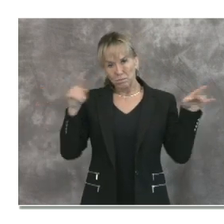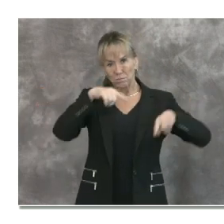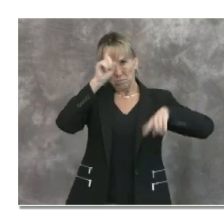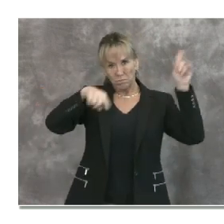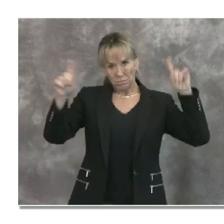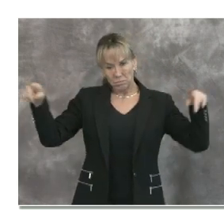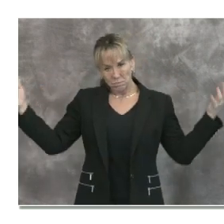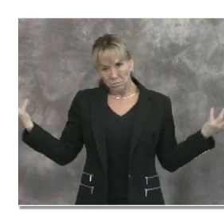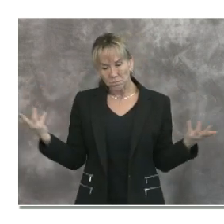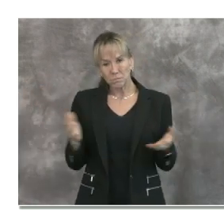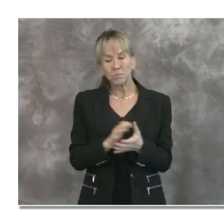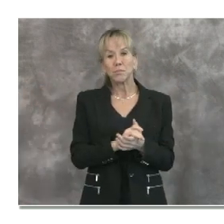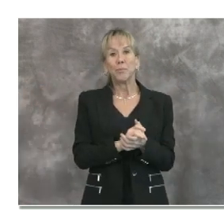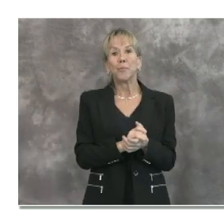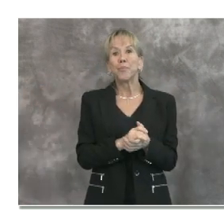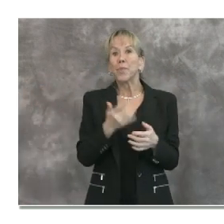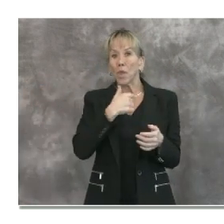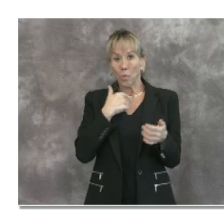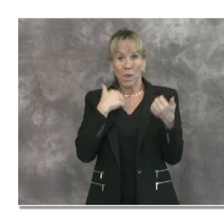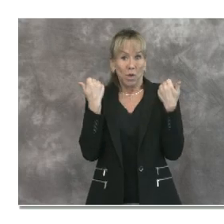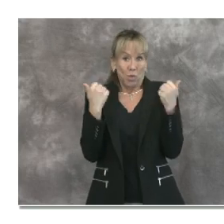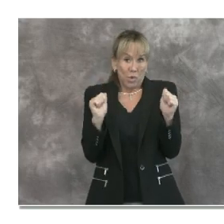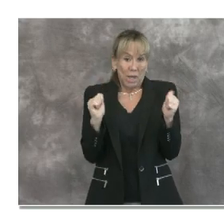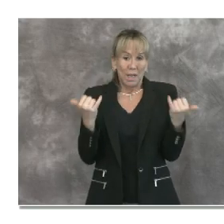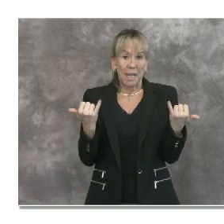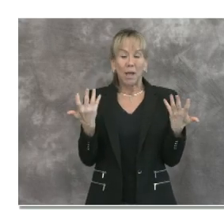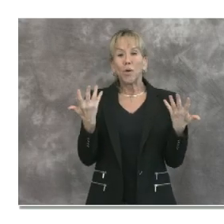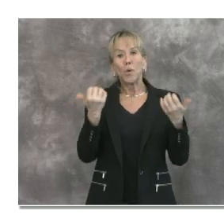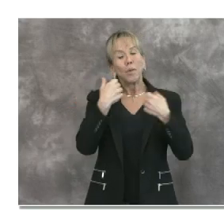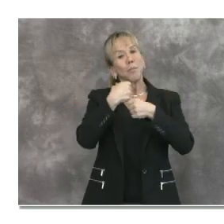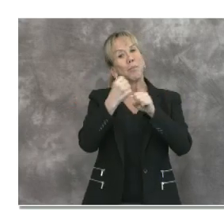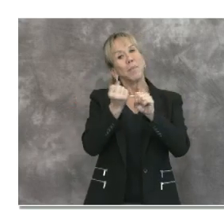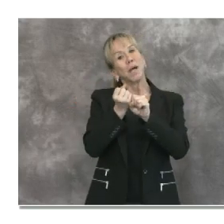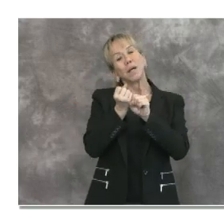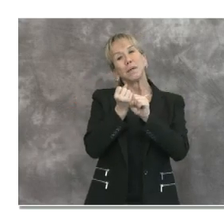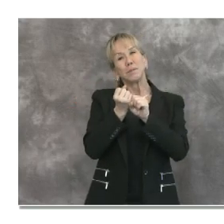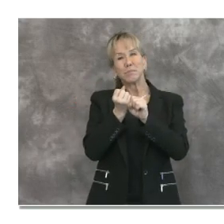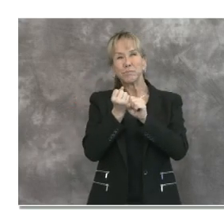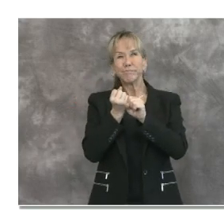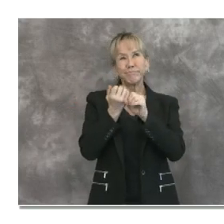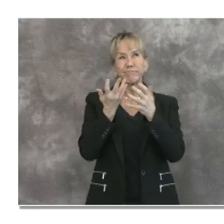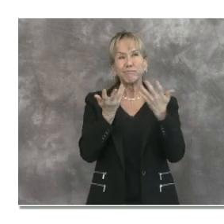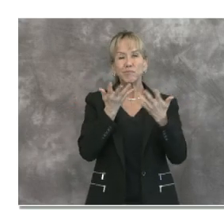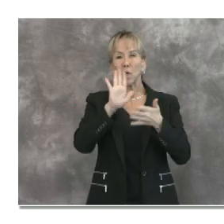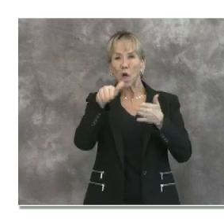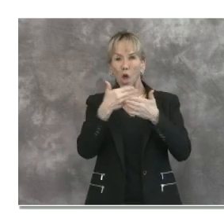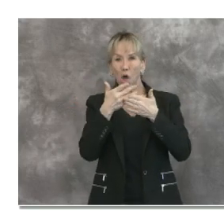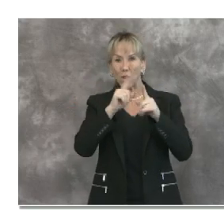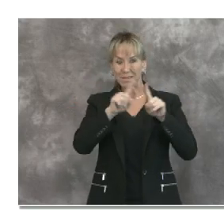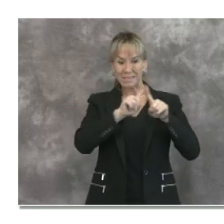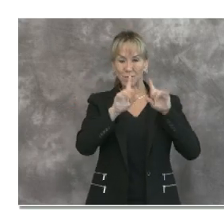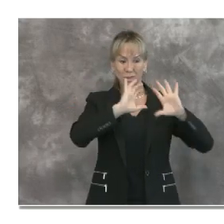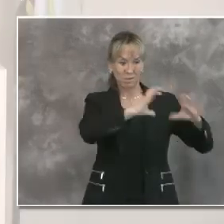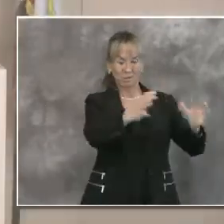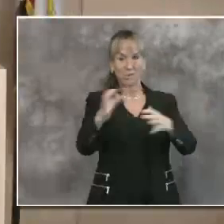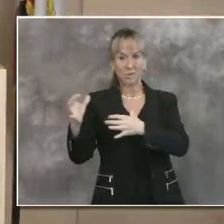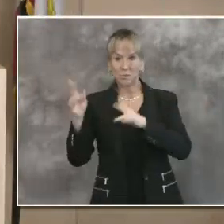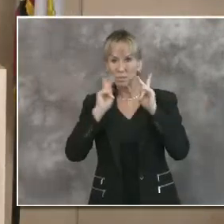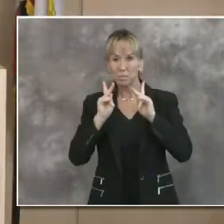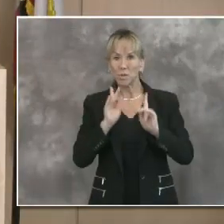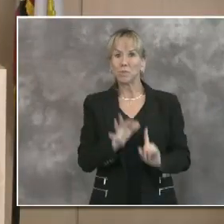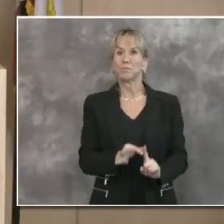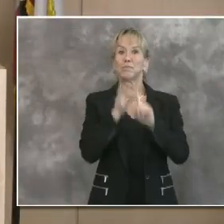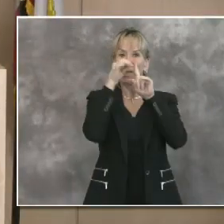and we are trying to make it so that all of these various populations, particularly the